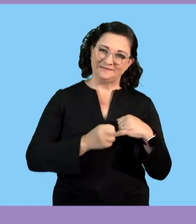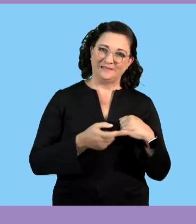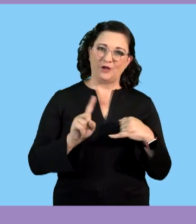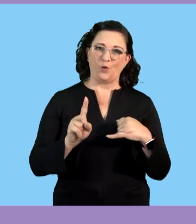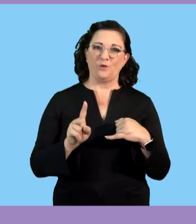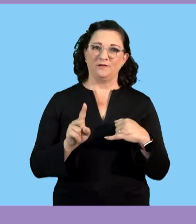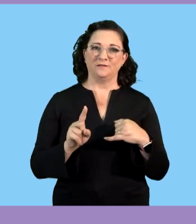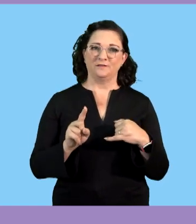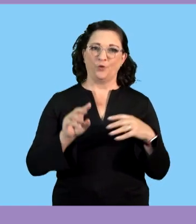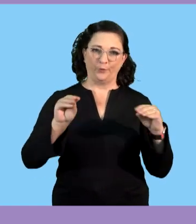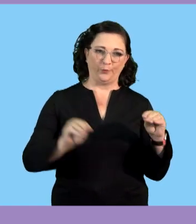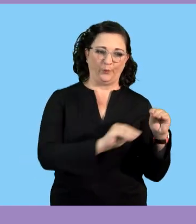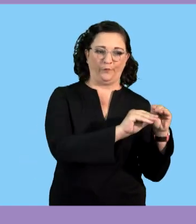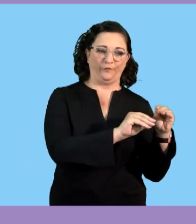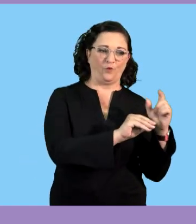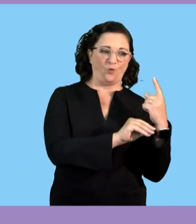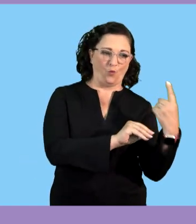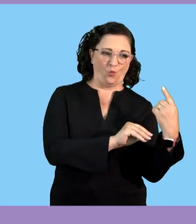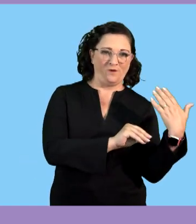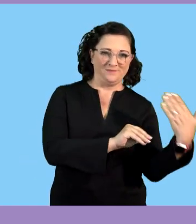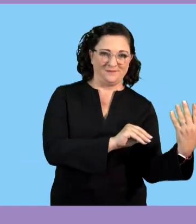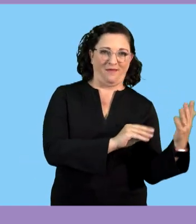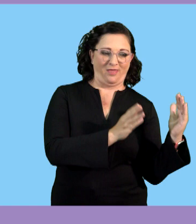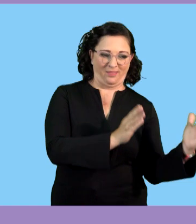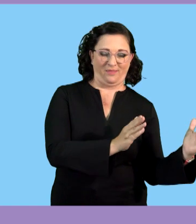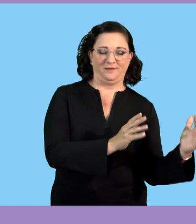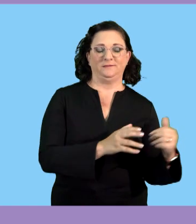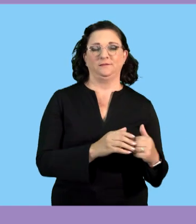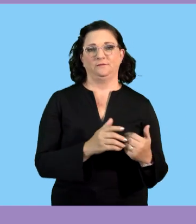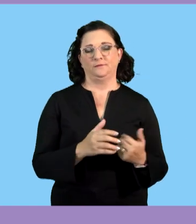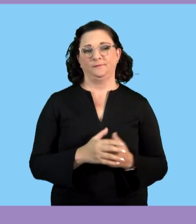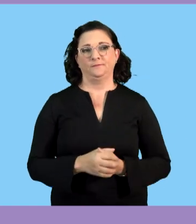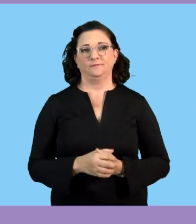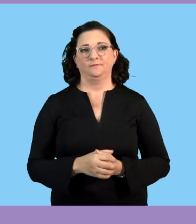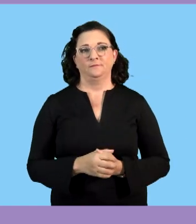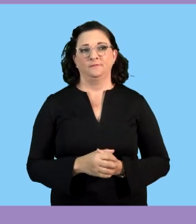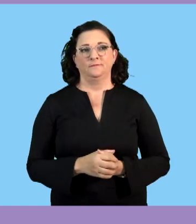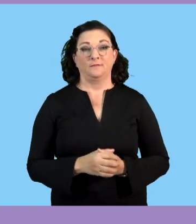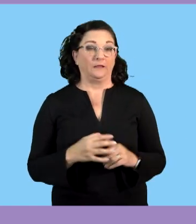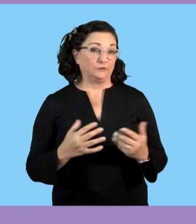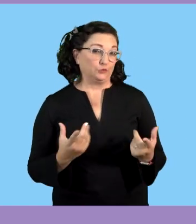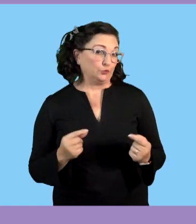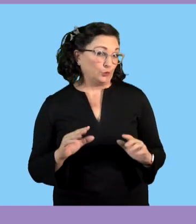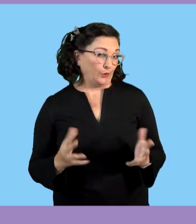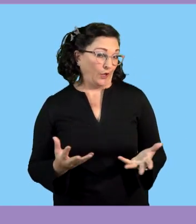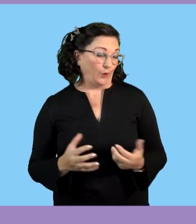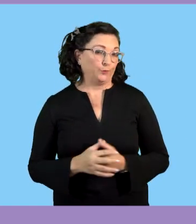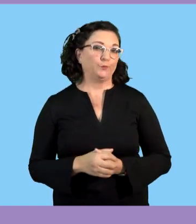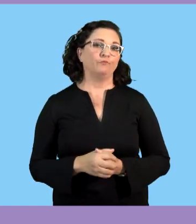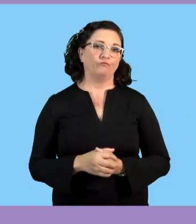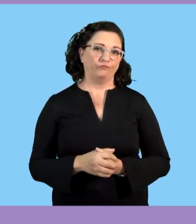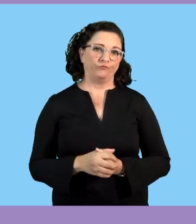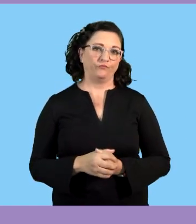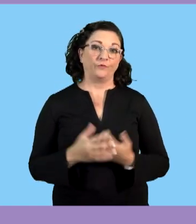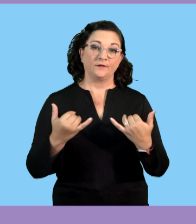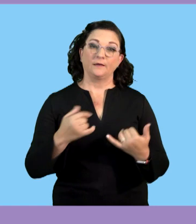try to get it on one side of the equal sign. So how are we going to do that?